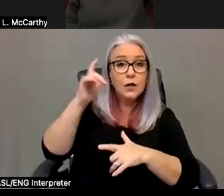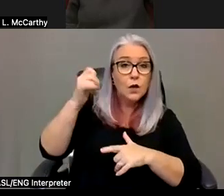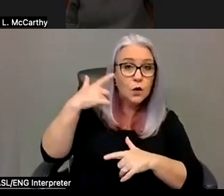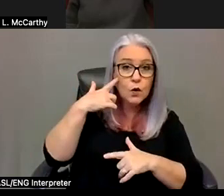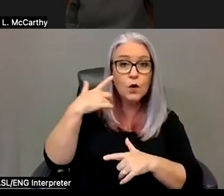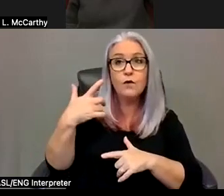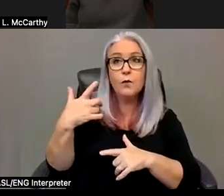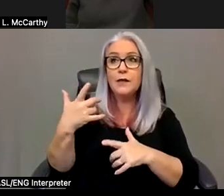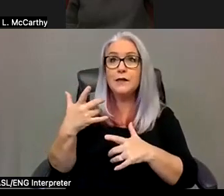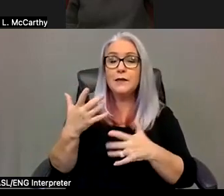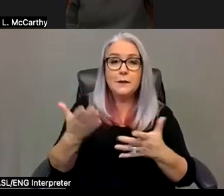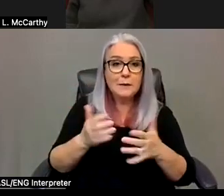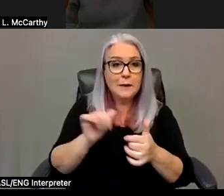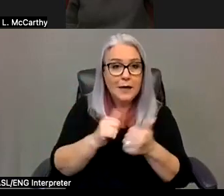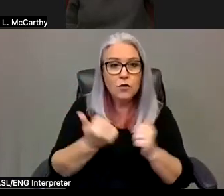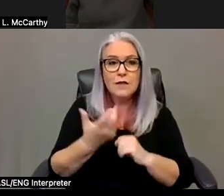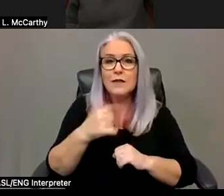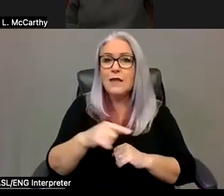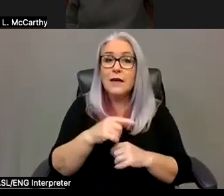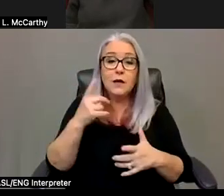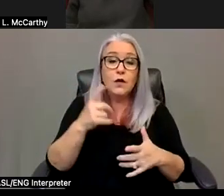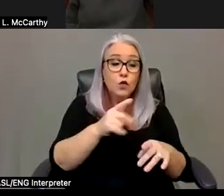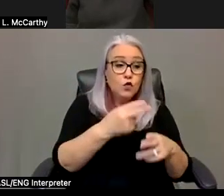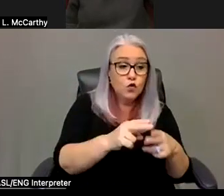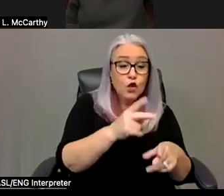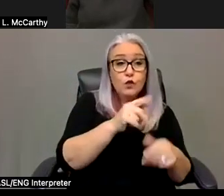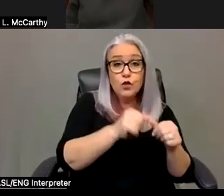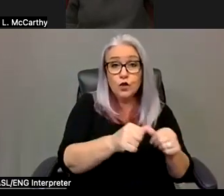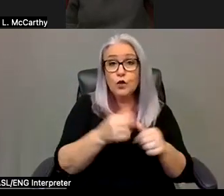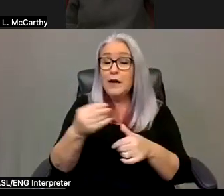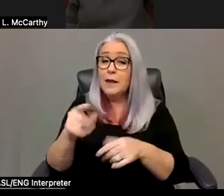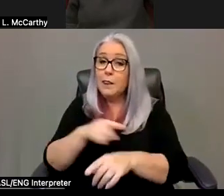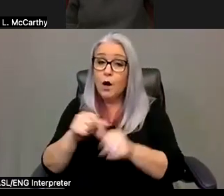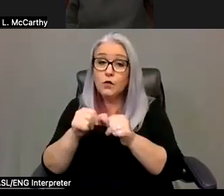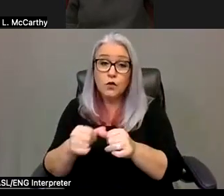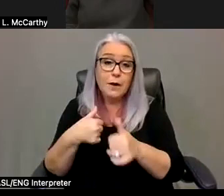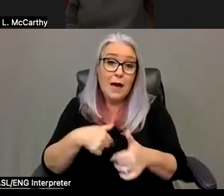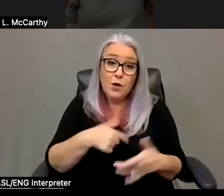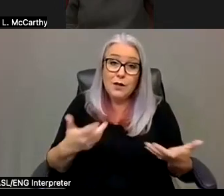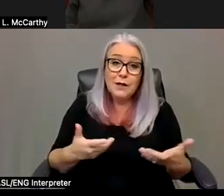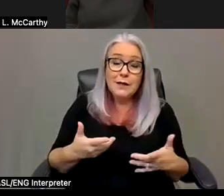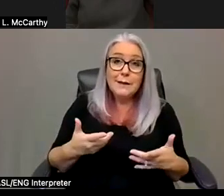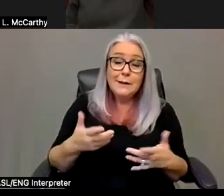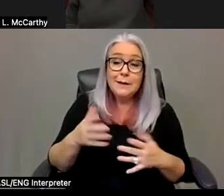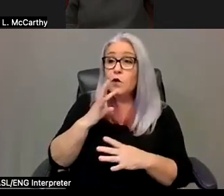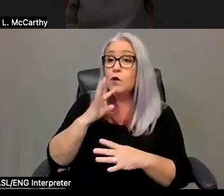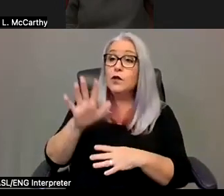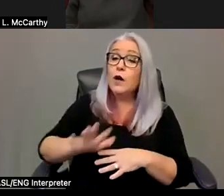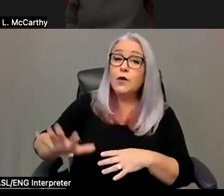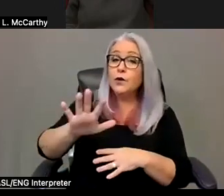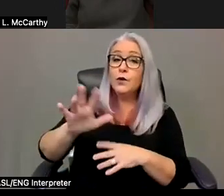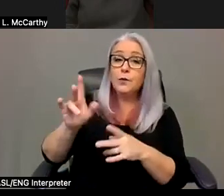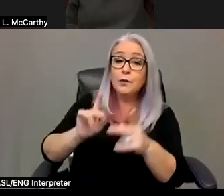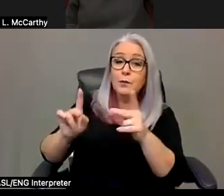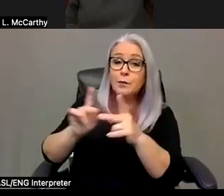to give us, a better idea of what needs to be done, again, short and long term. And I would talk to other areas that are, similarly affected. I would talk to